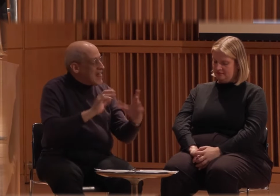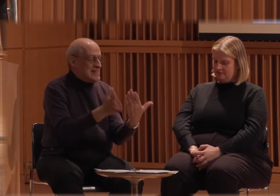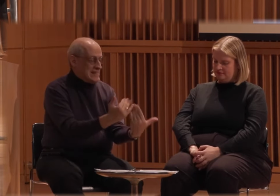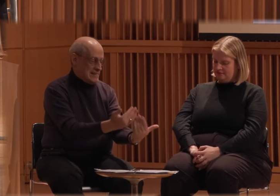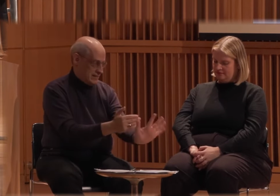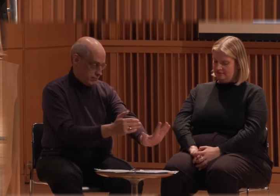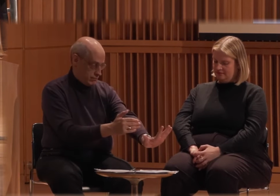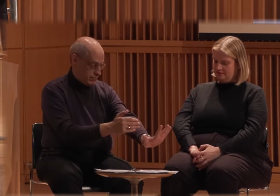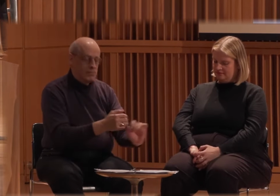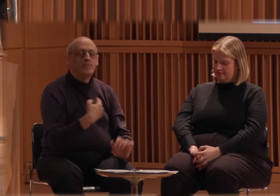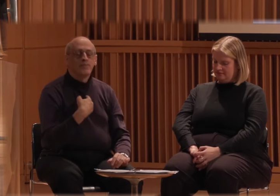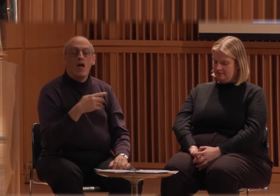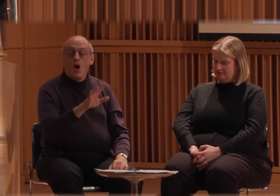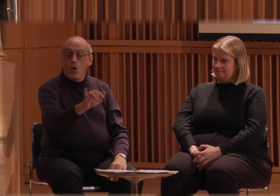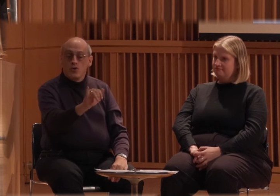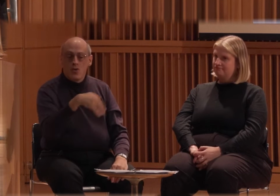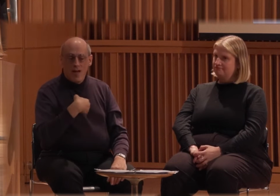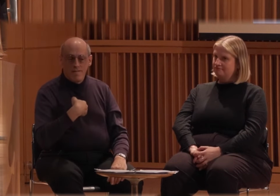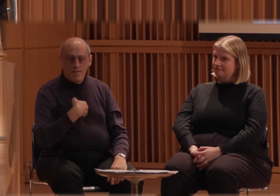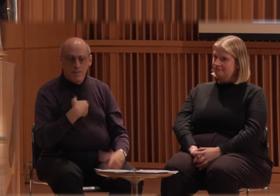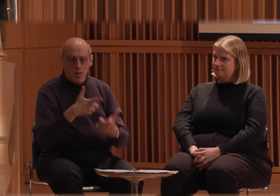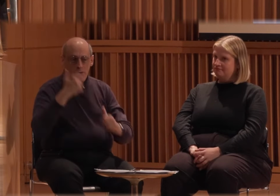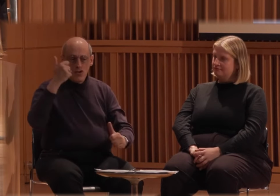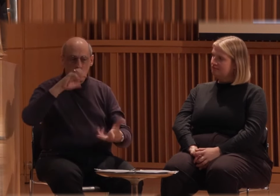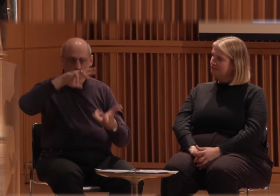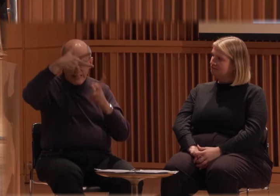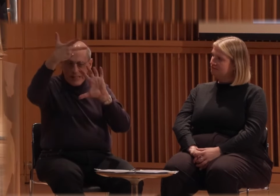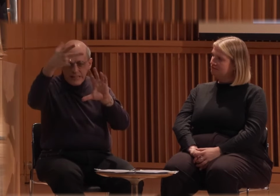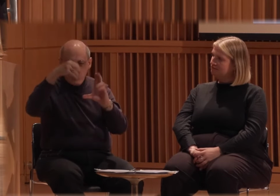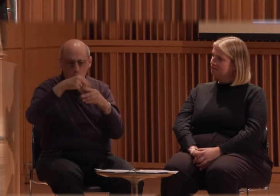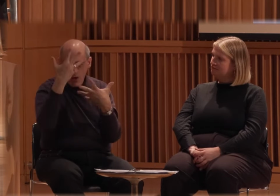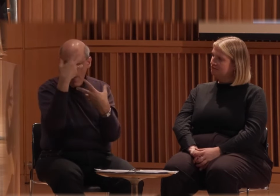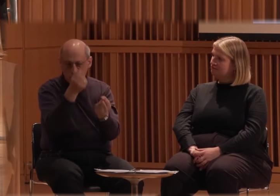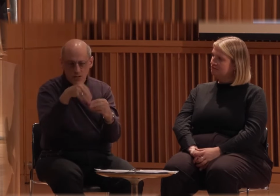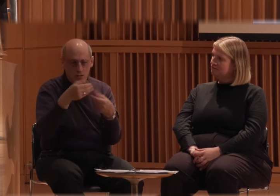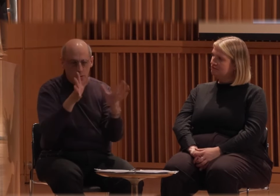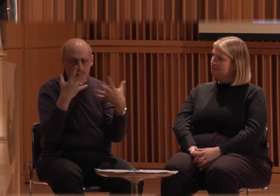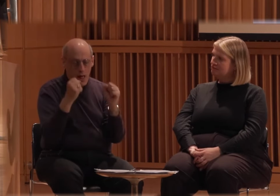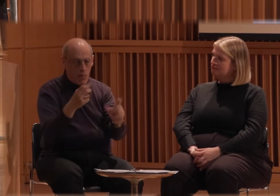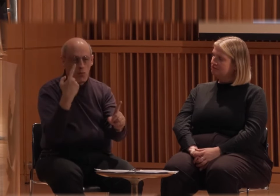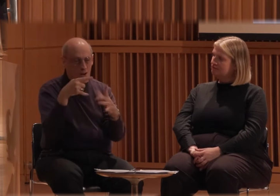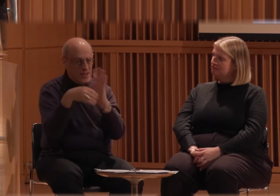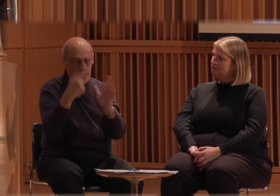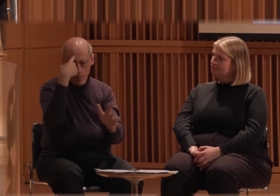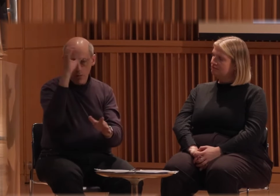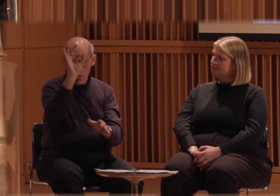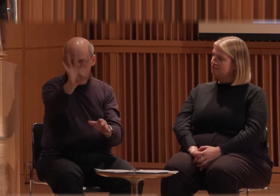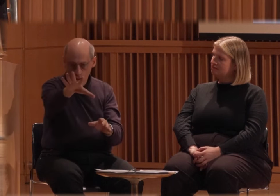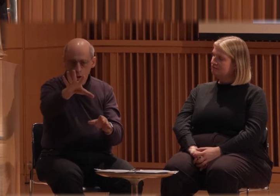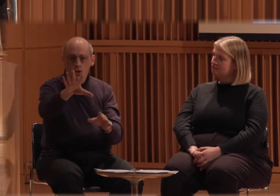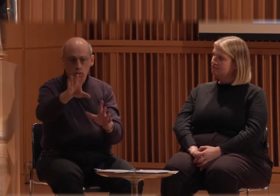easy. But there's also, I think, a larger crisis in confidence in public health. And I'll give you one example that actually